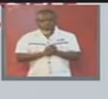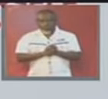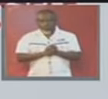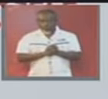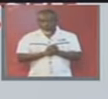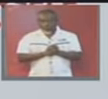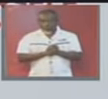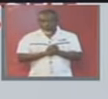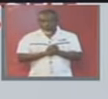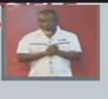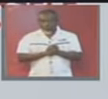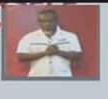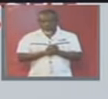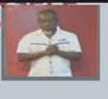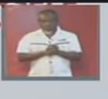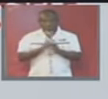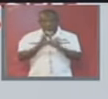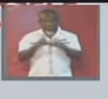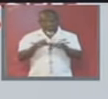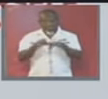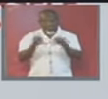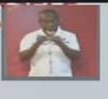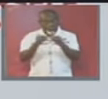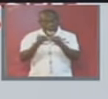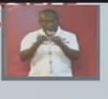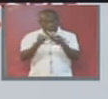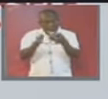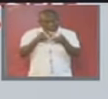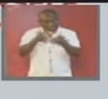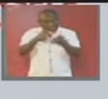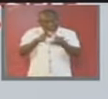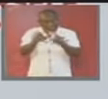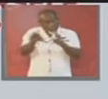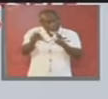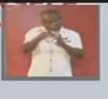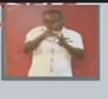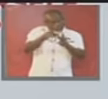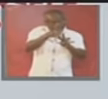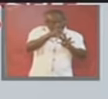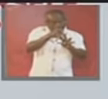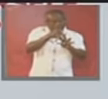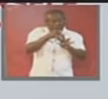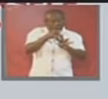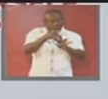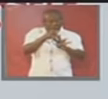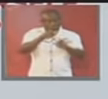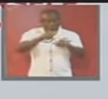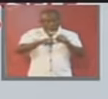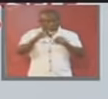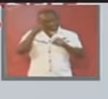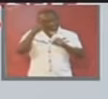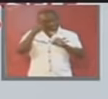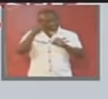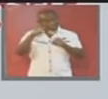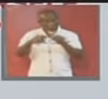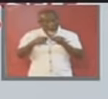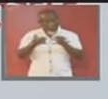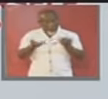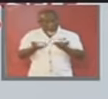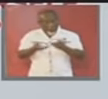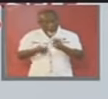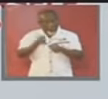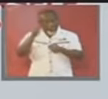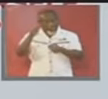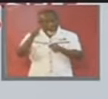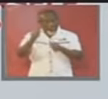means for a country that has community spread. So yes, we will be considering the